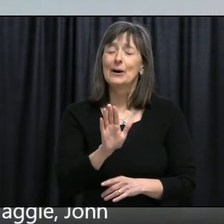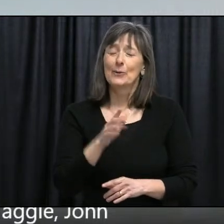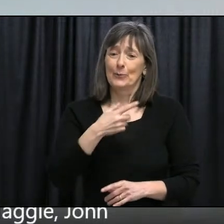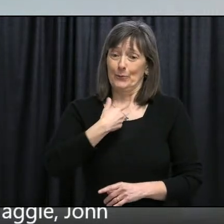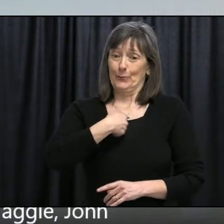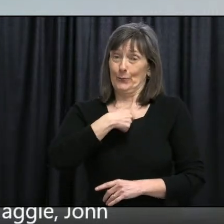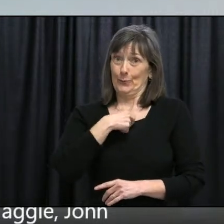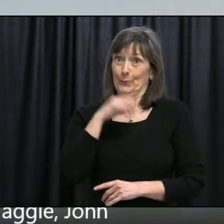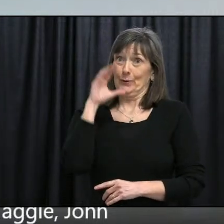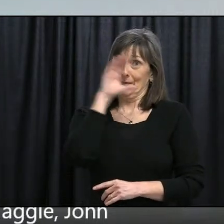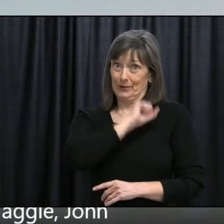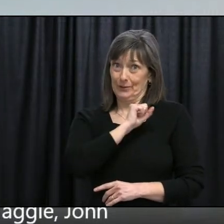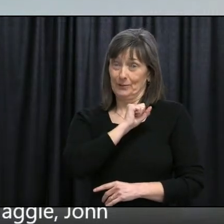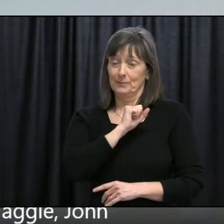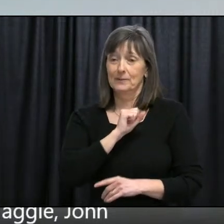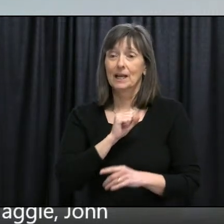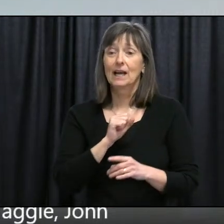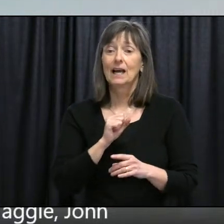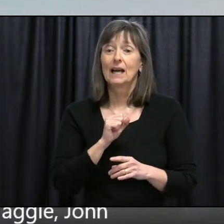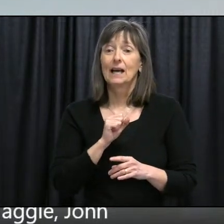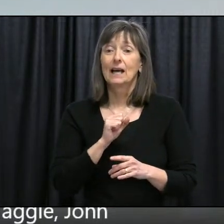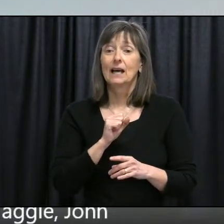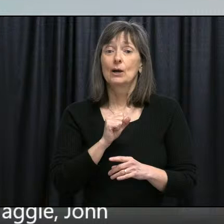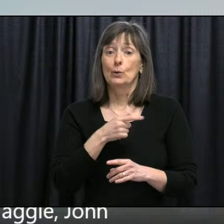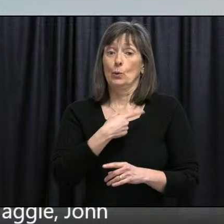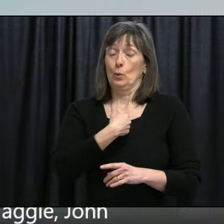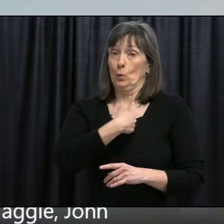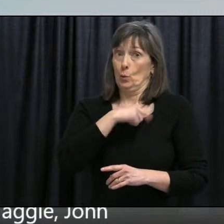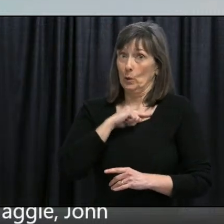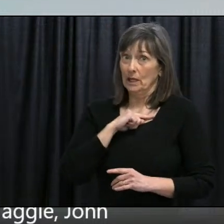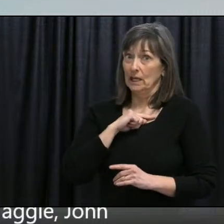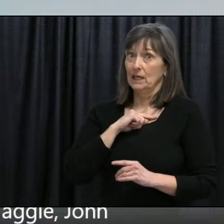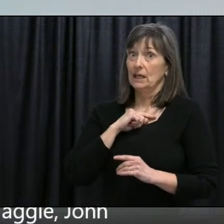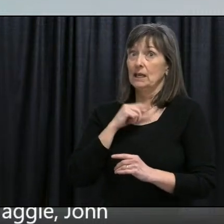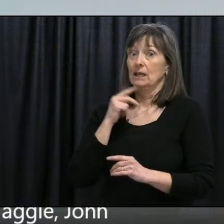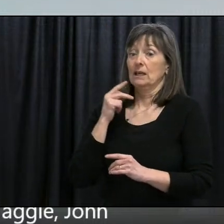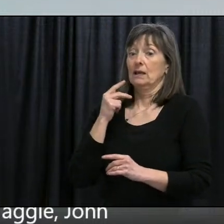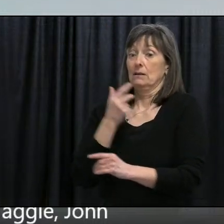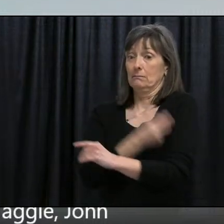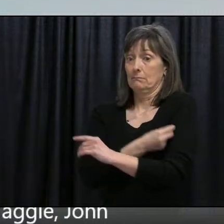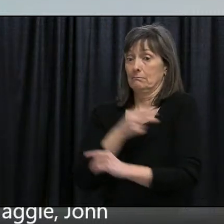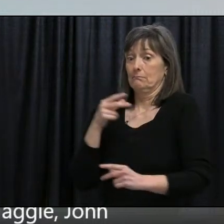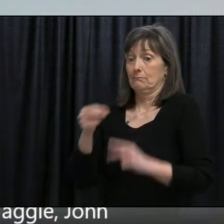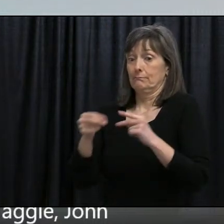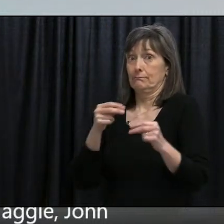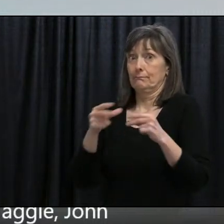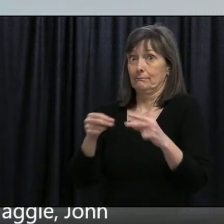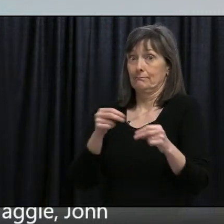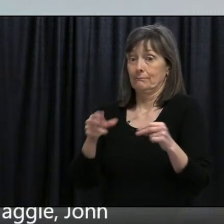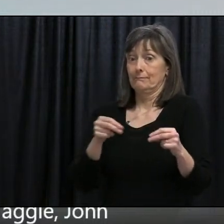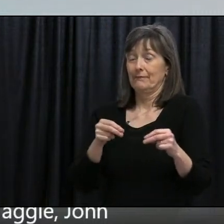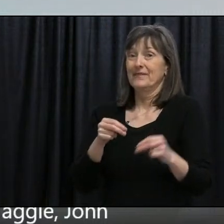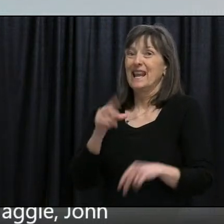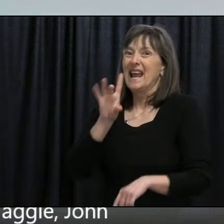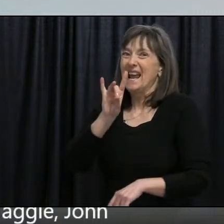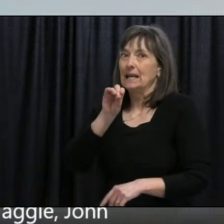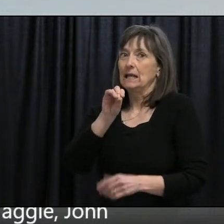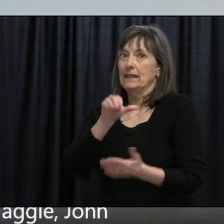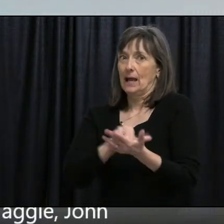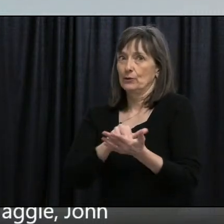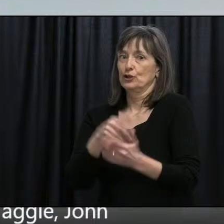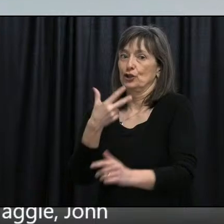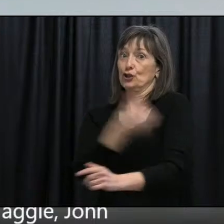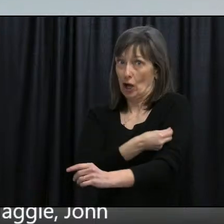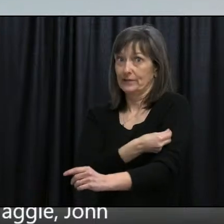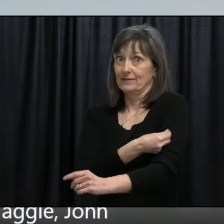assumption is that we will have delivered before the end of that period 80,000 doses. The